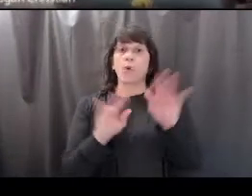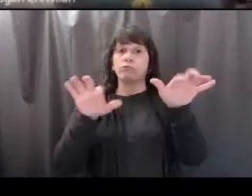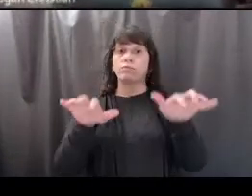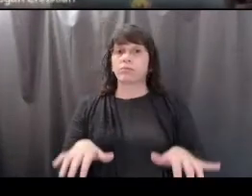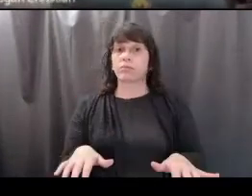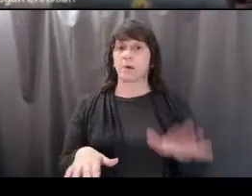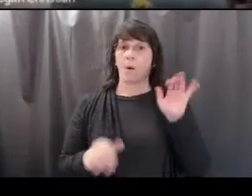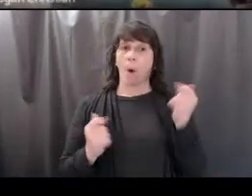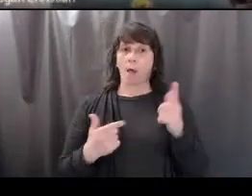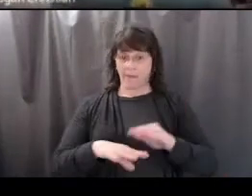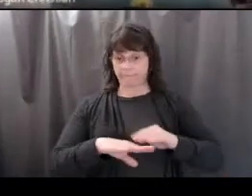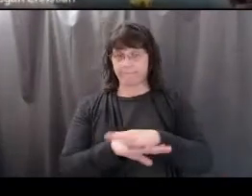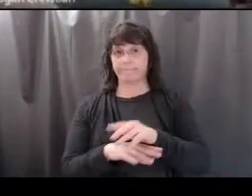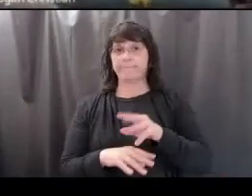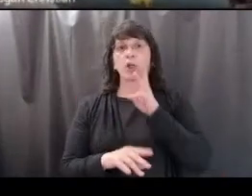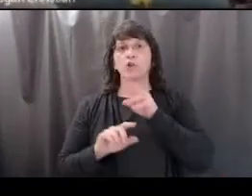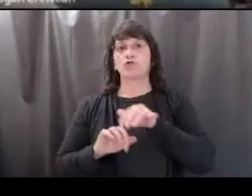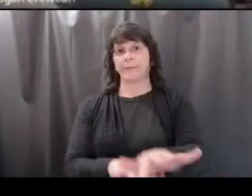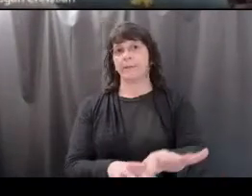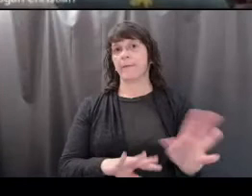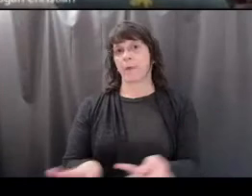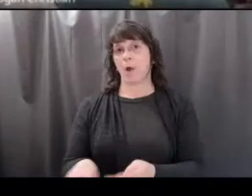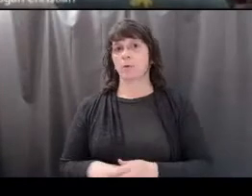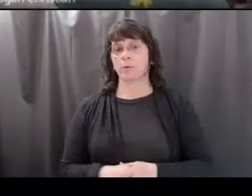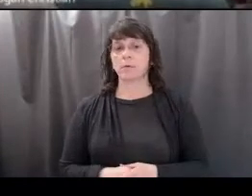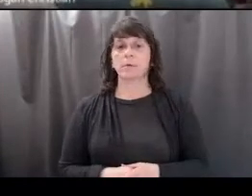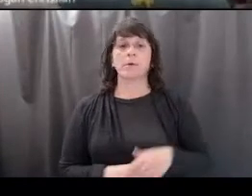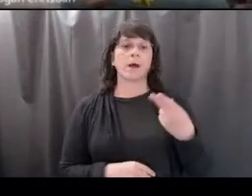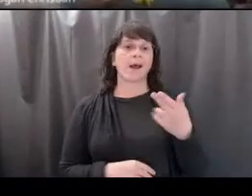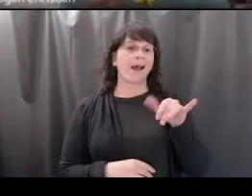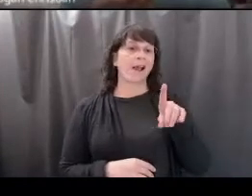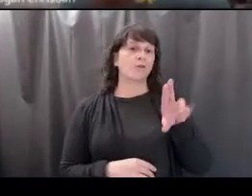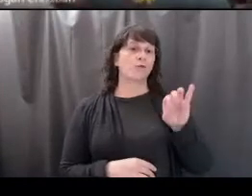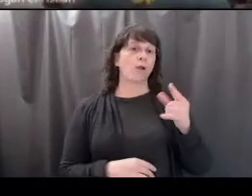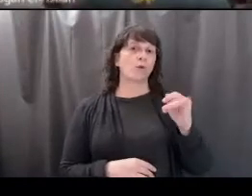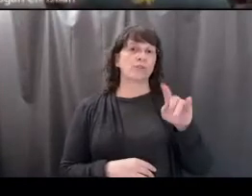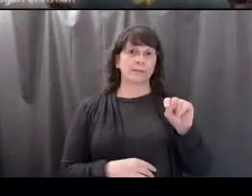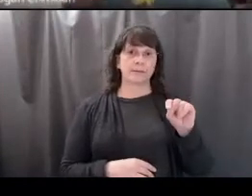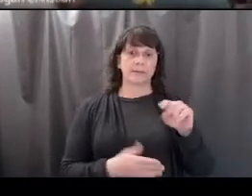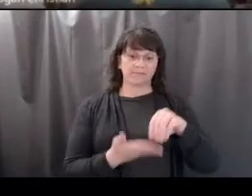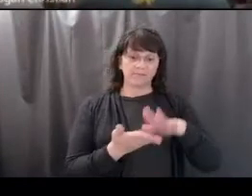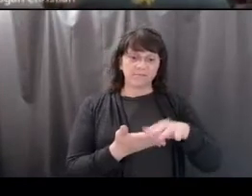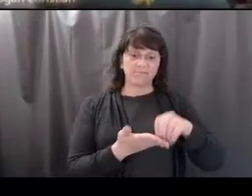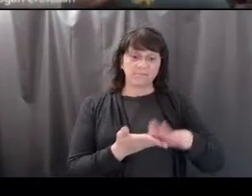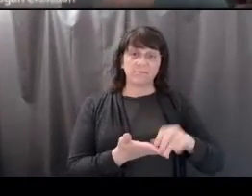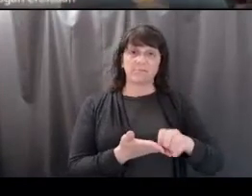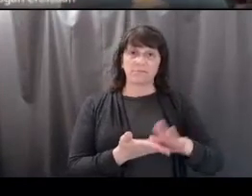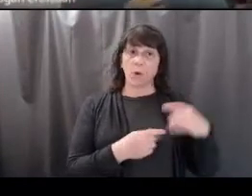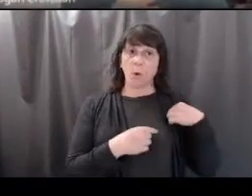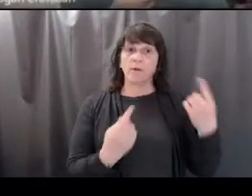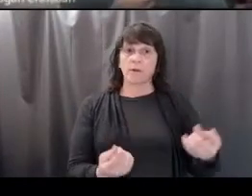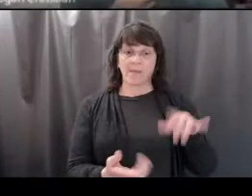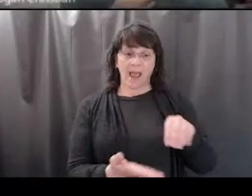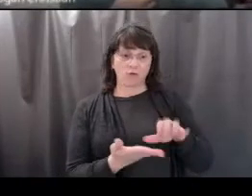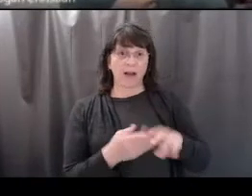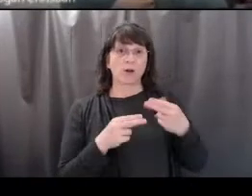change stream flow. And hydrologists keep records of the flow or the stream flow in a river over time. And those records are